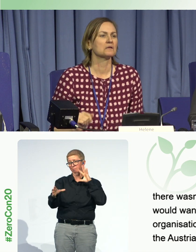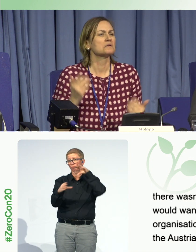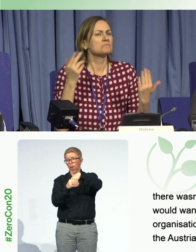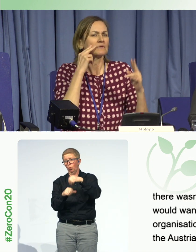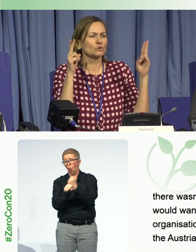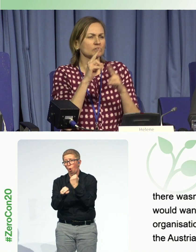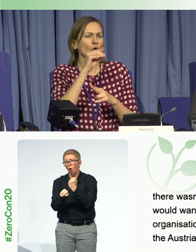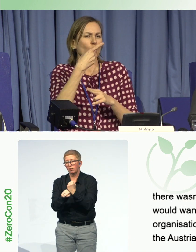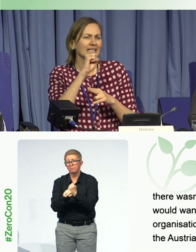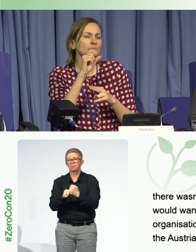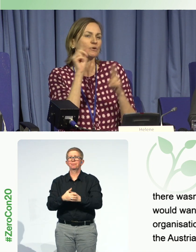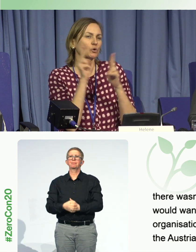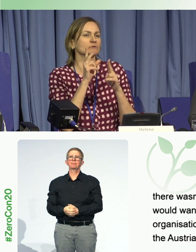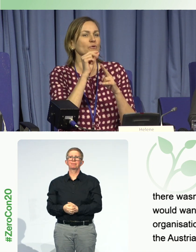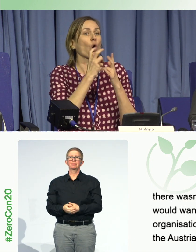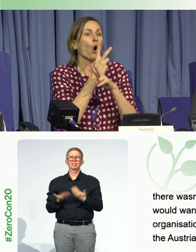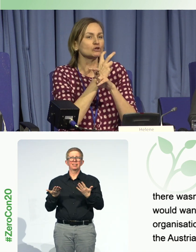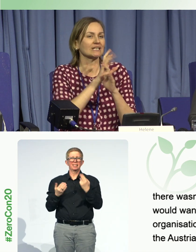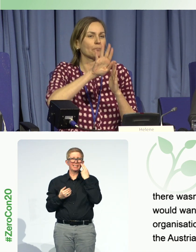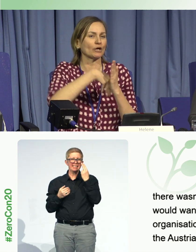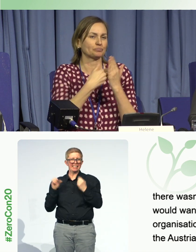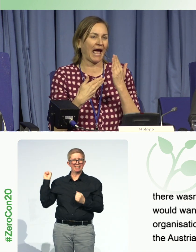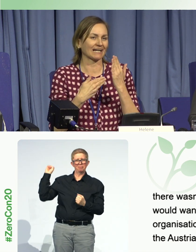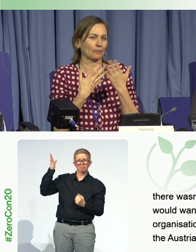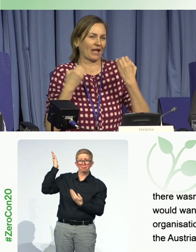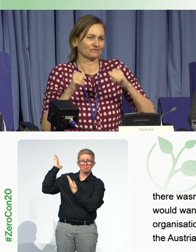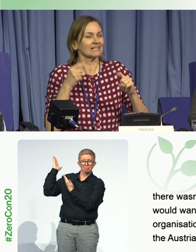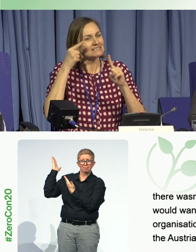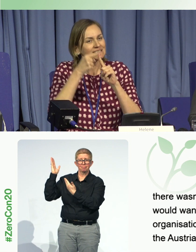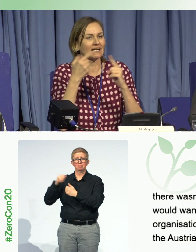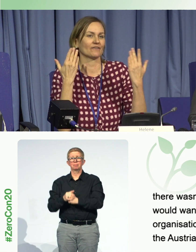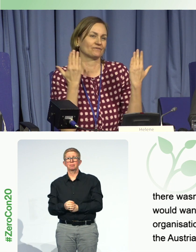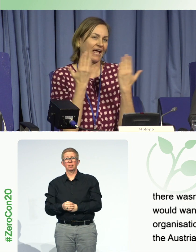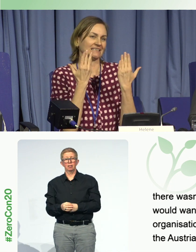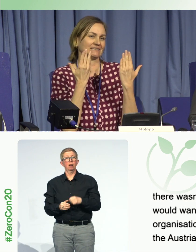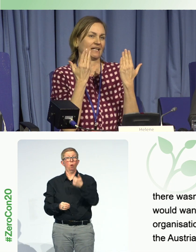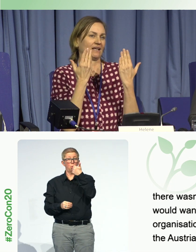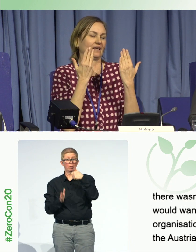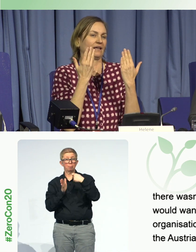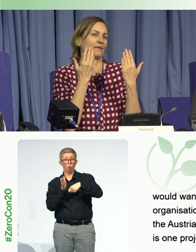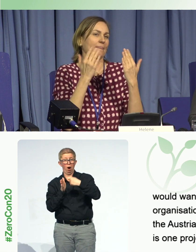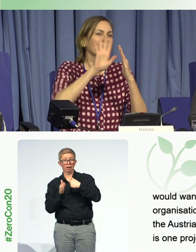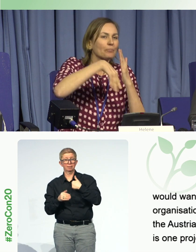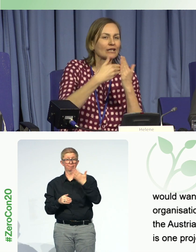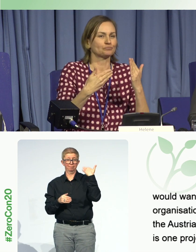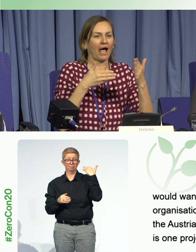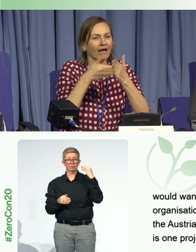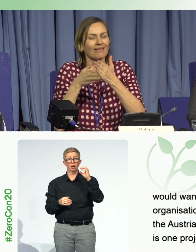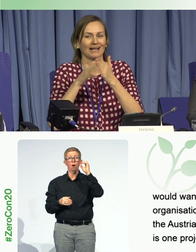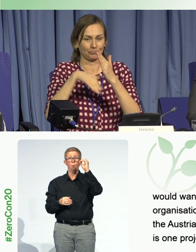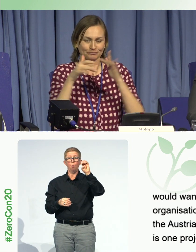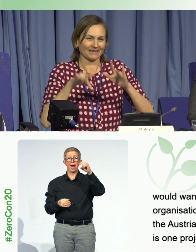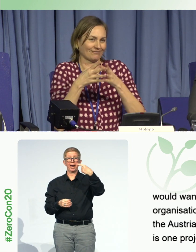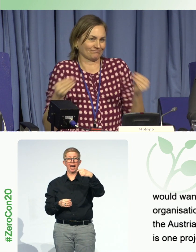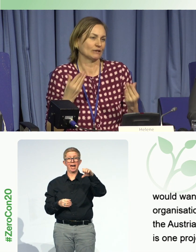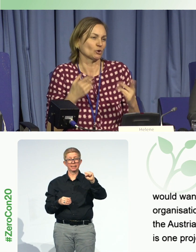What you see at the slide here is one project that's called ÖGS, short for Austrian